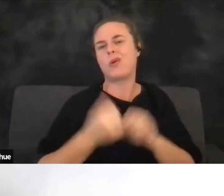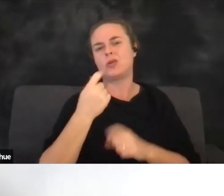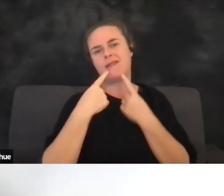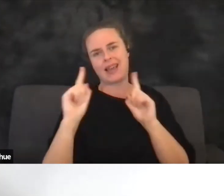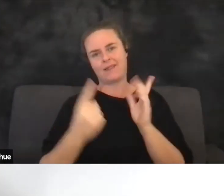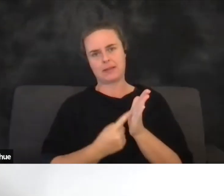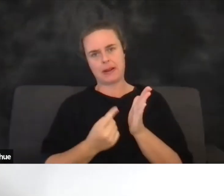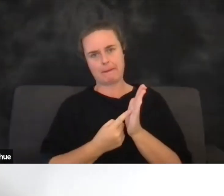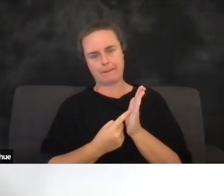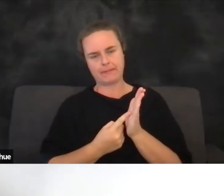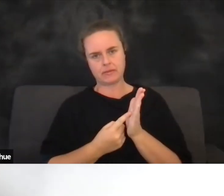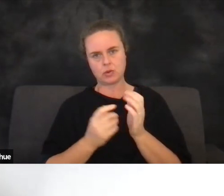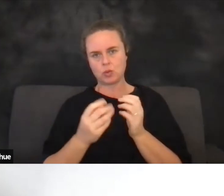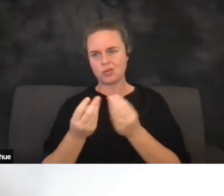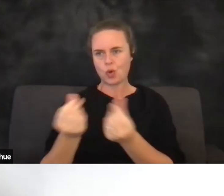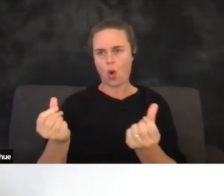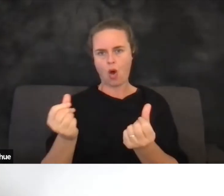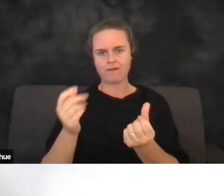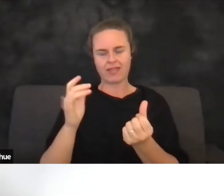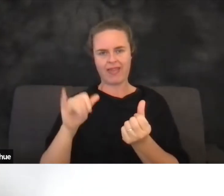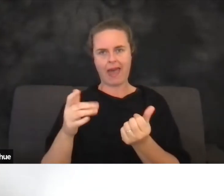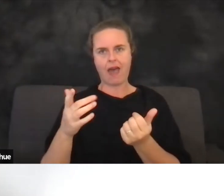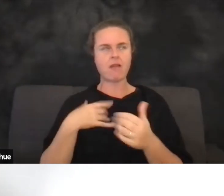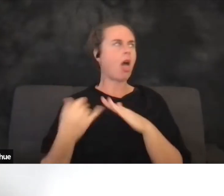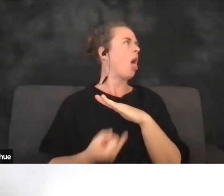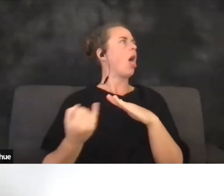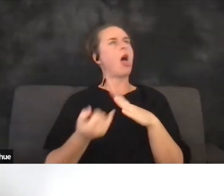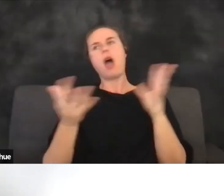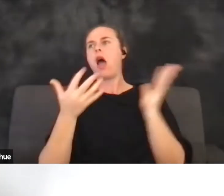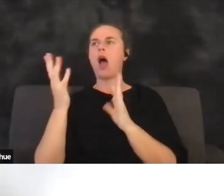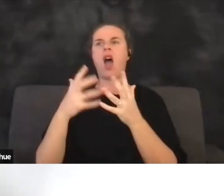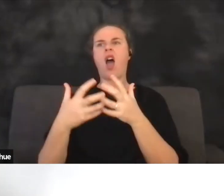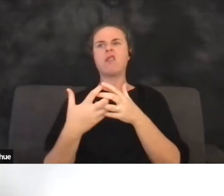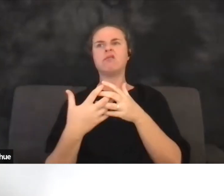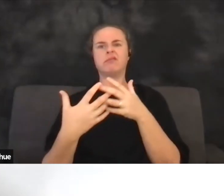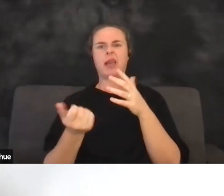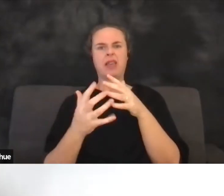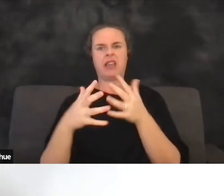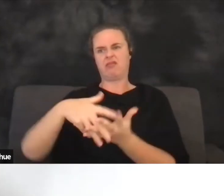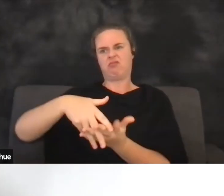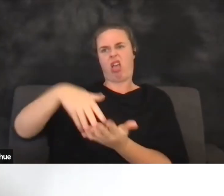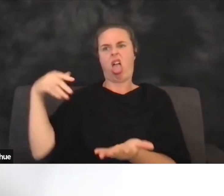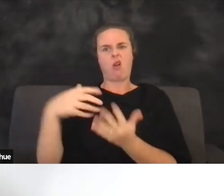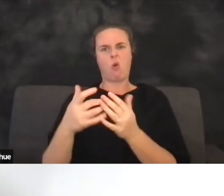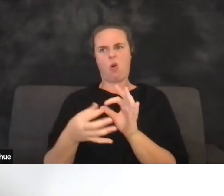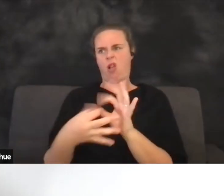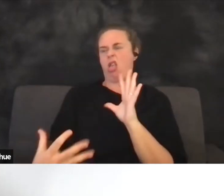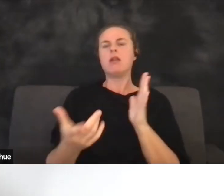coming together with these organizations and thinking about what our role is in enhancing connection and